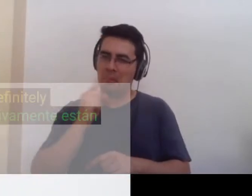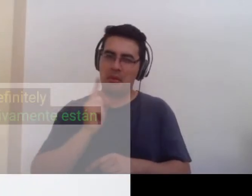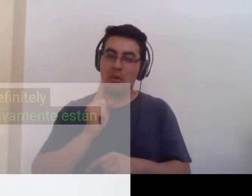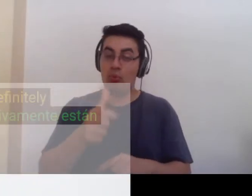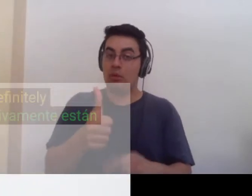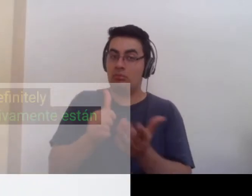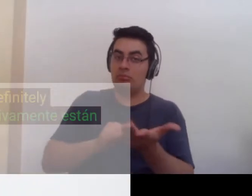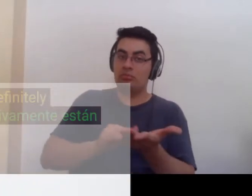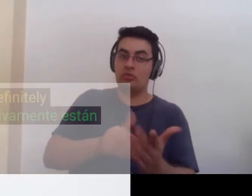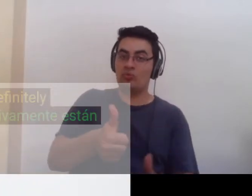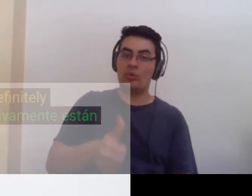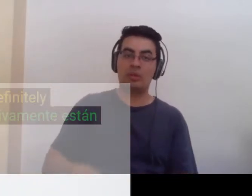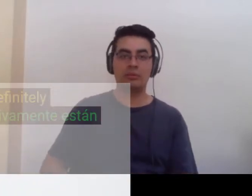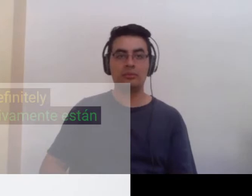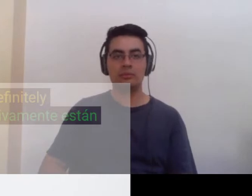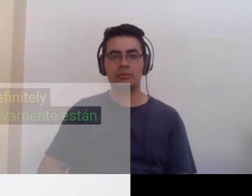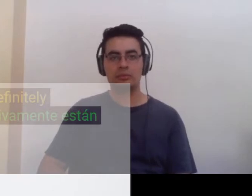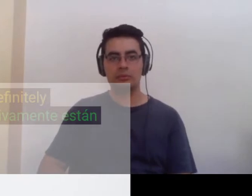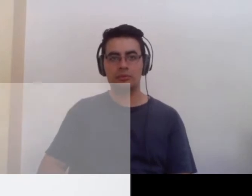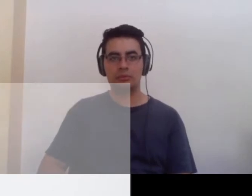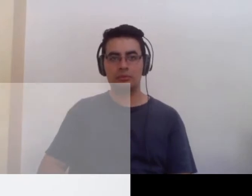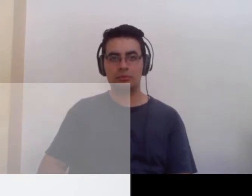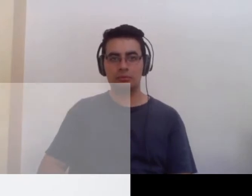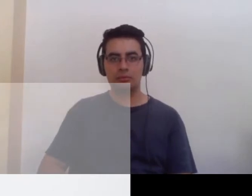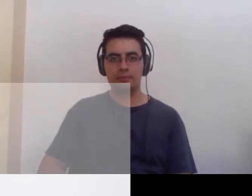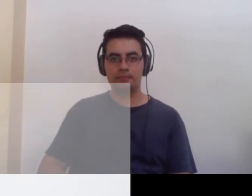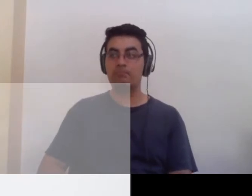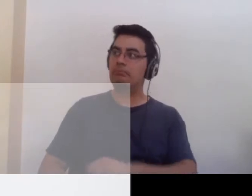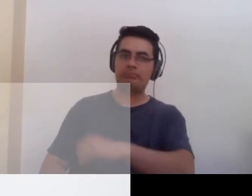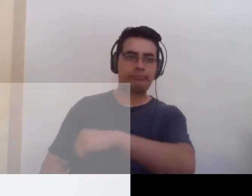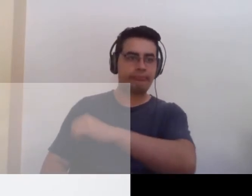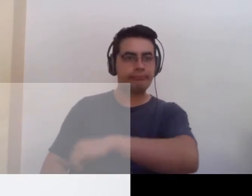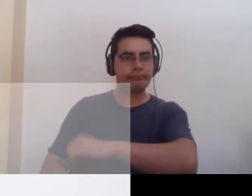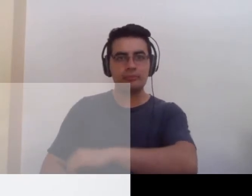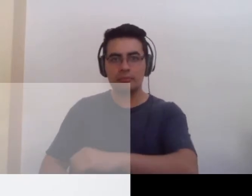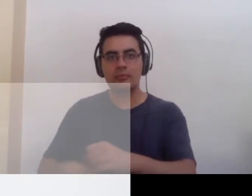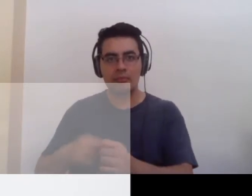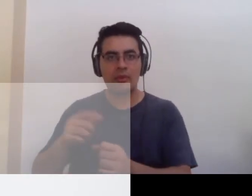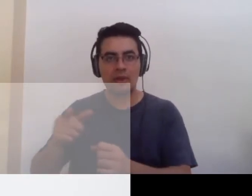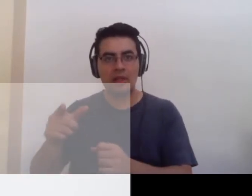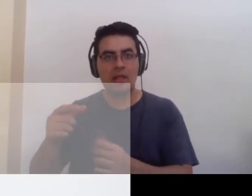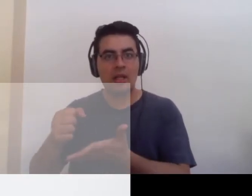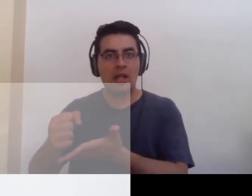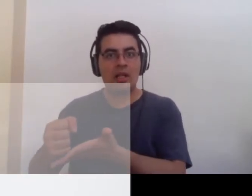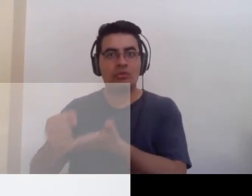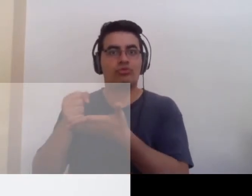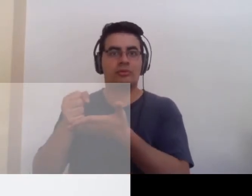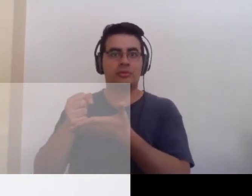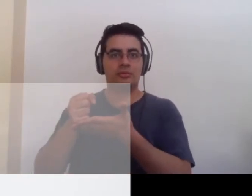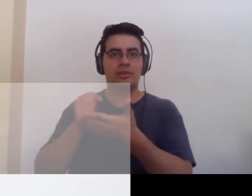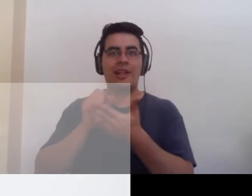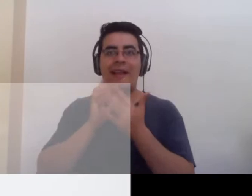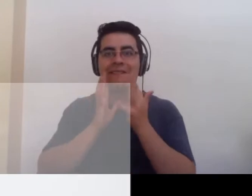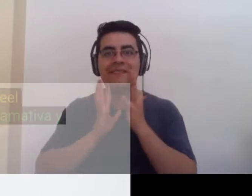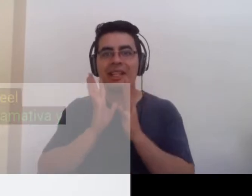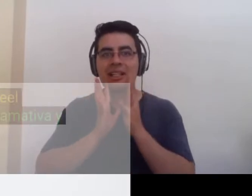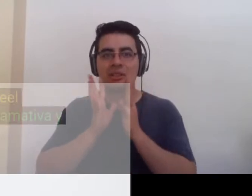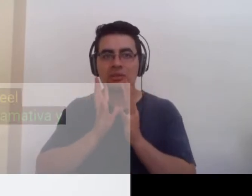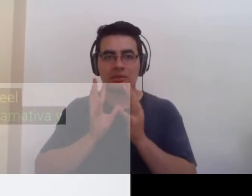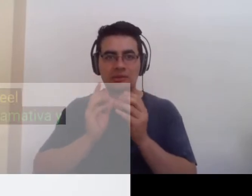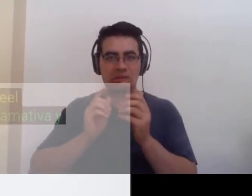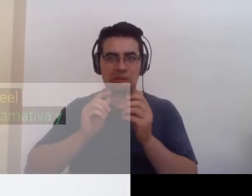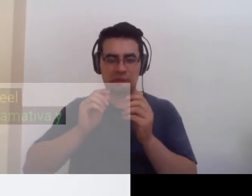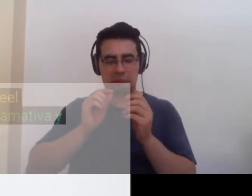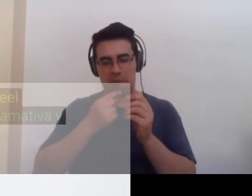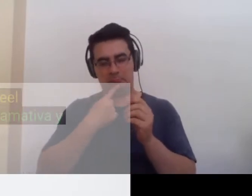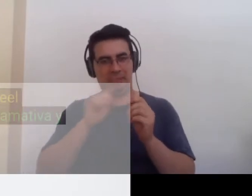The variable font animations are definitely creating a cool distorted effect, but let's push it even further. I think we